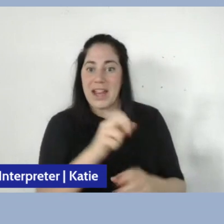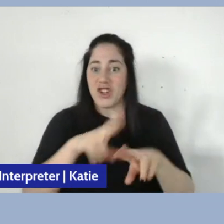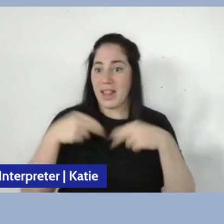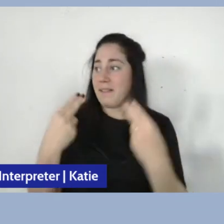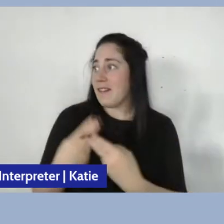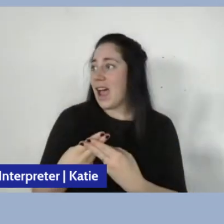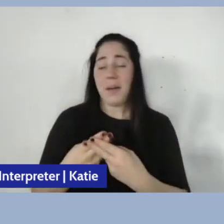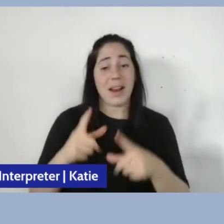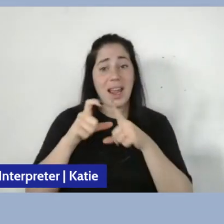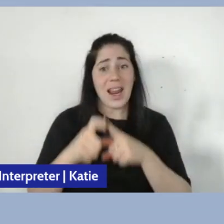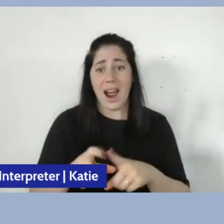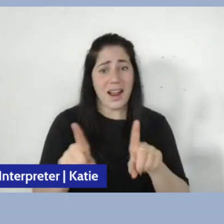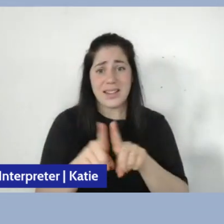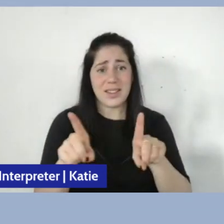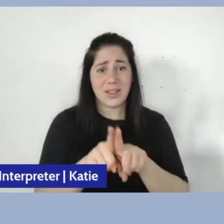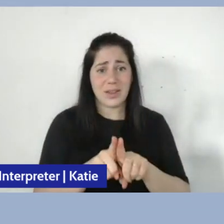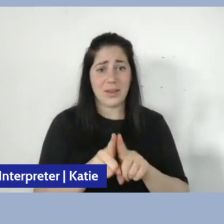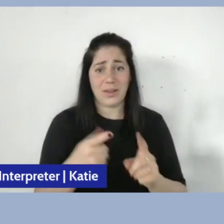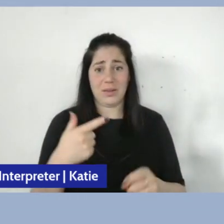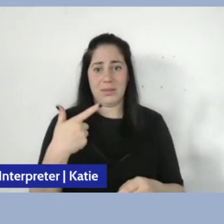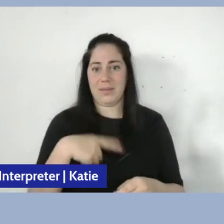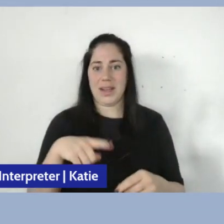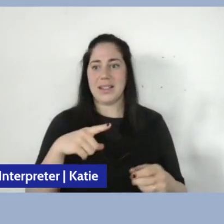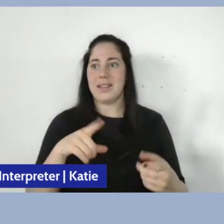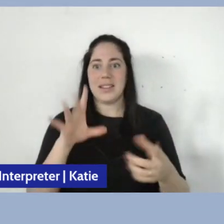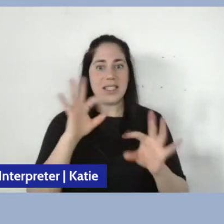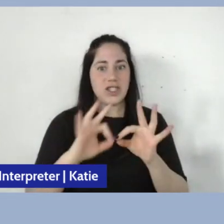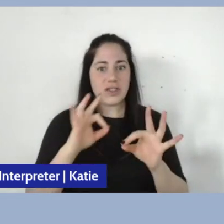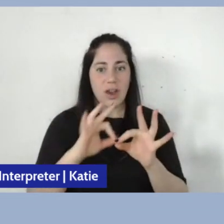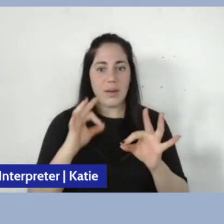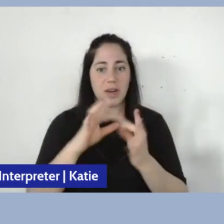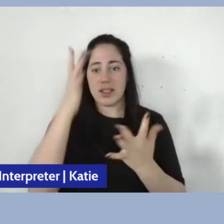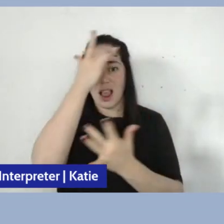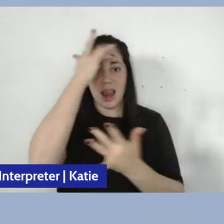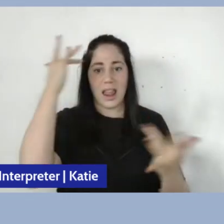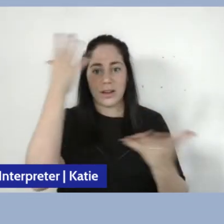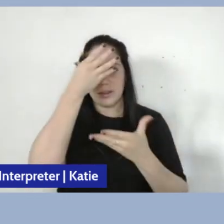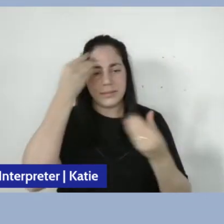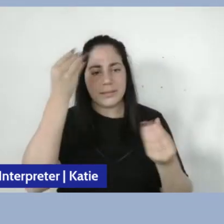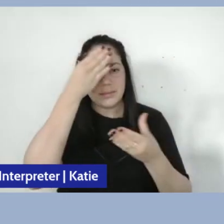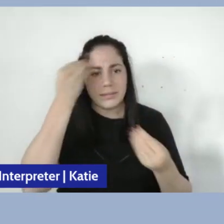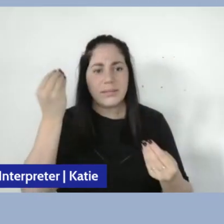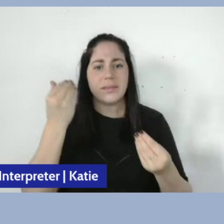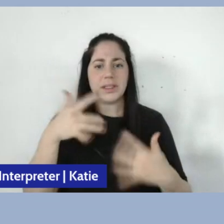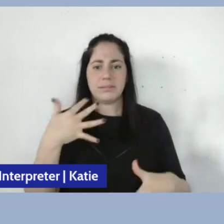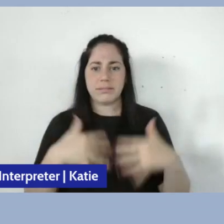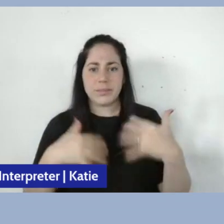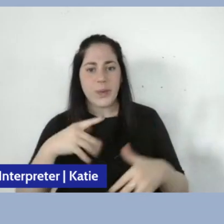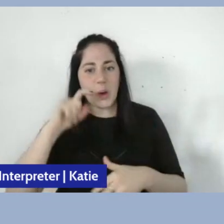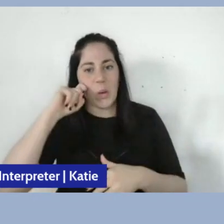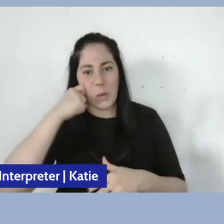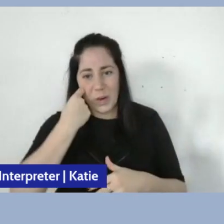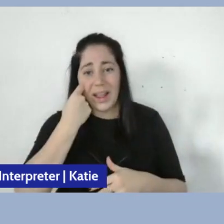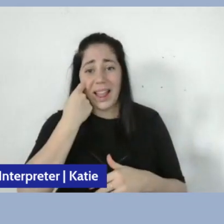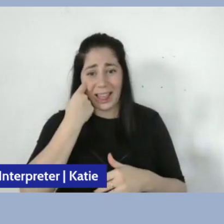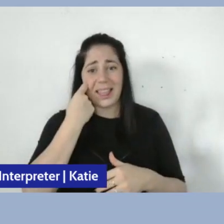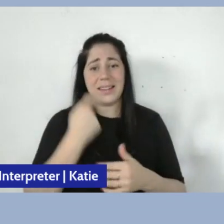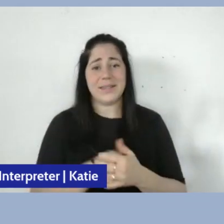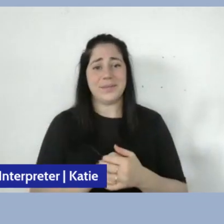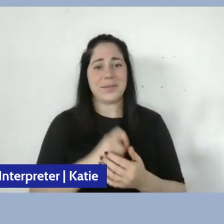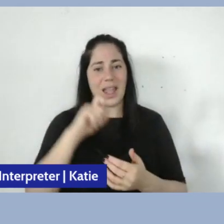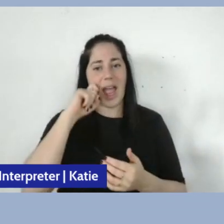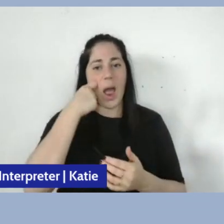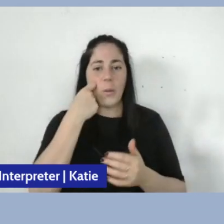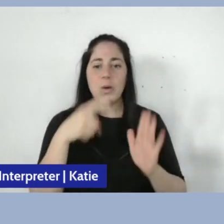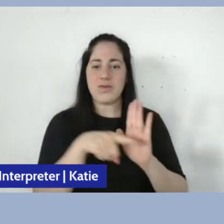difficult, because interpreters unfamiliar with dementia may struggle and therefore hinder the patient cooperation.